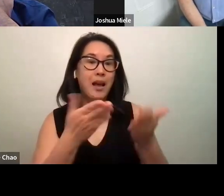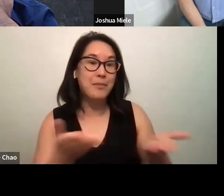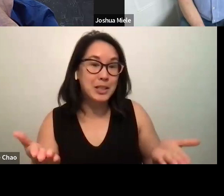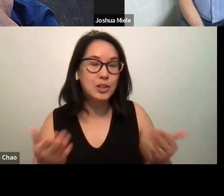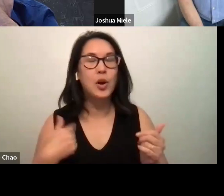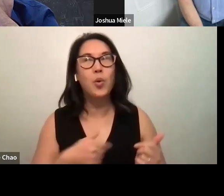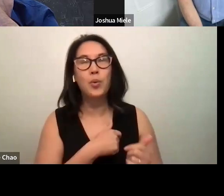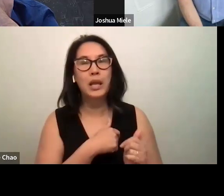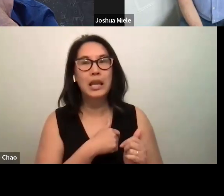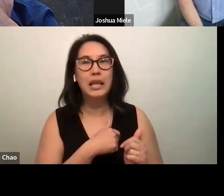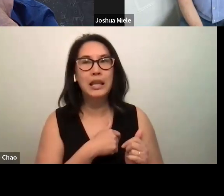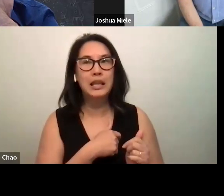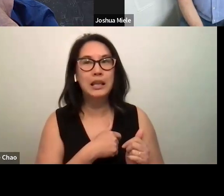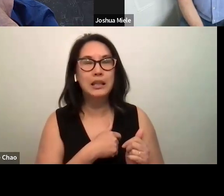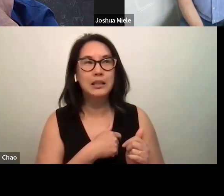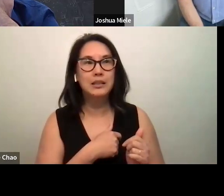to